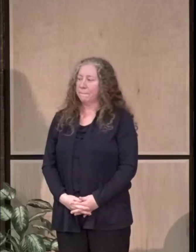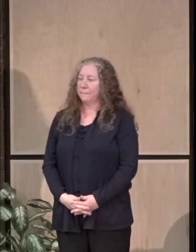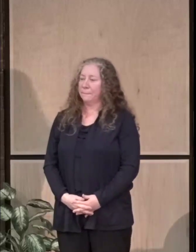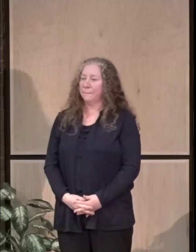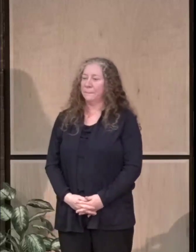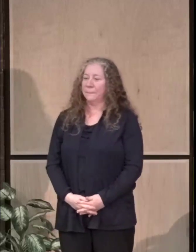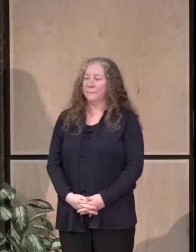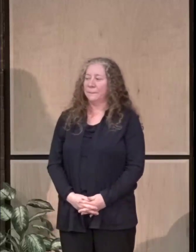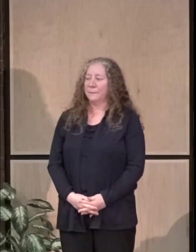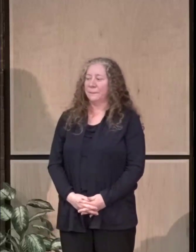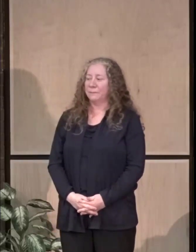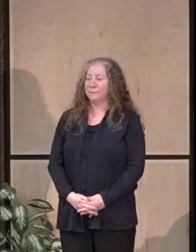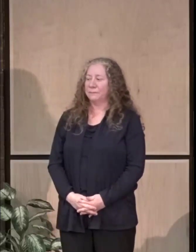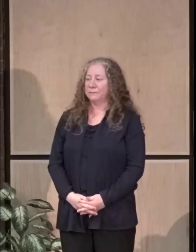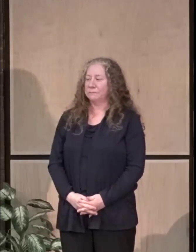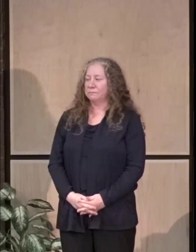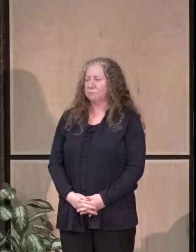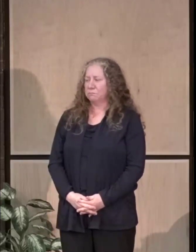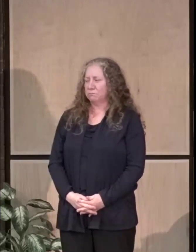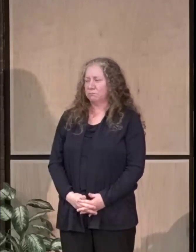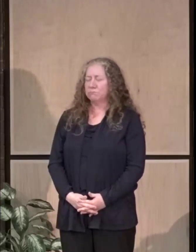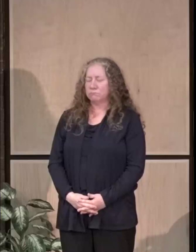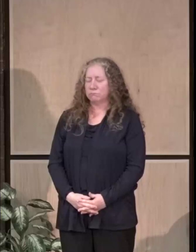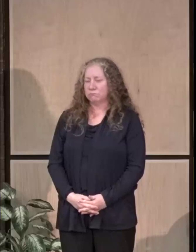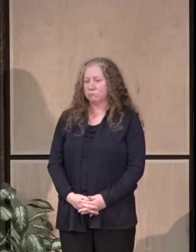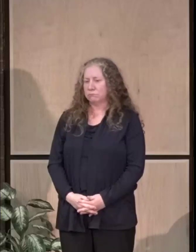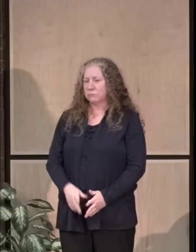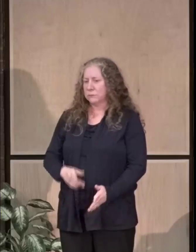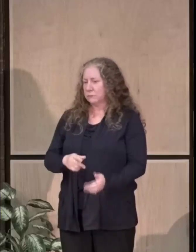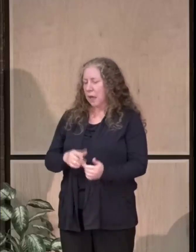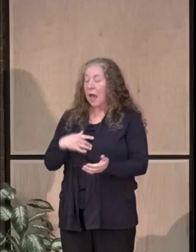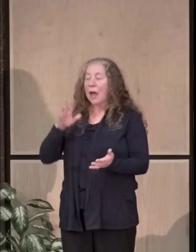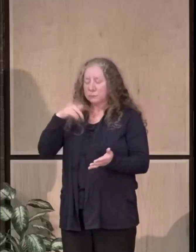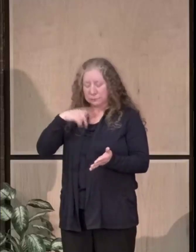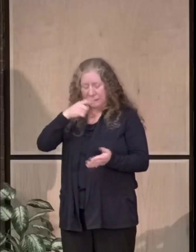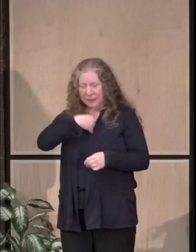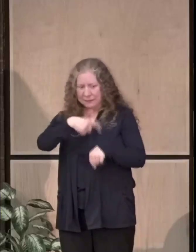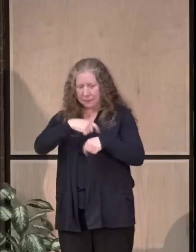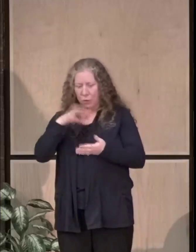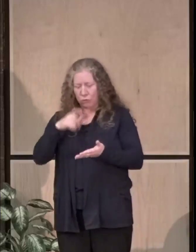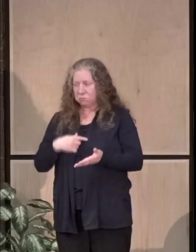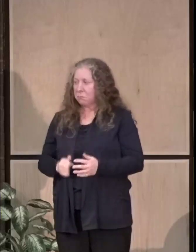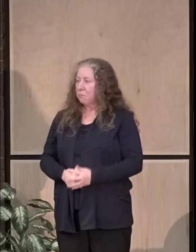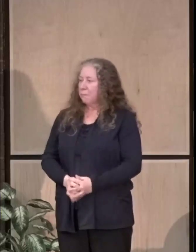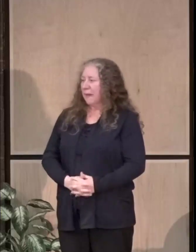Can I ask you to, are you there yet? I am not, sir.